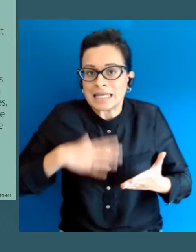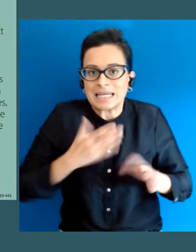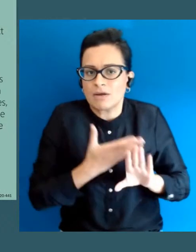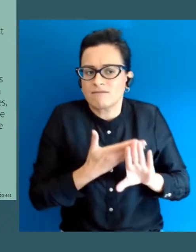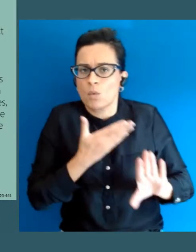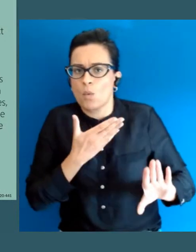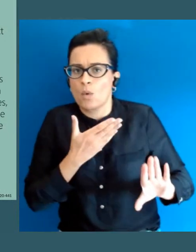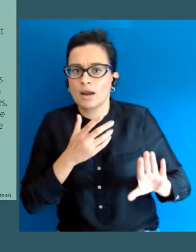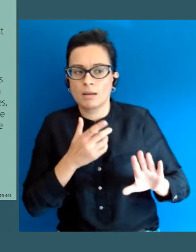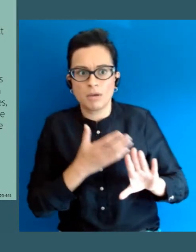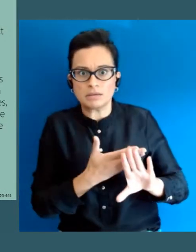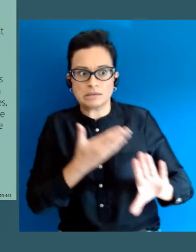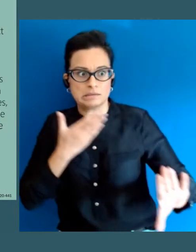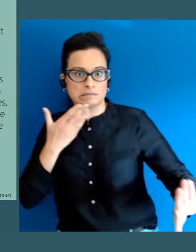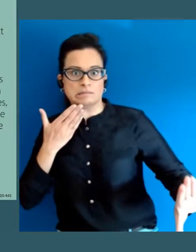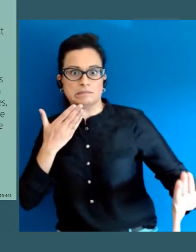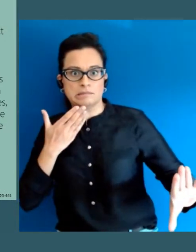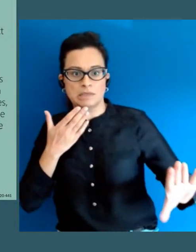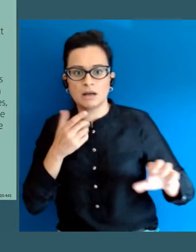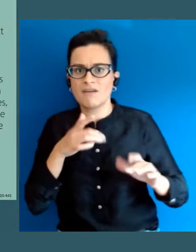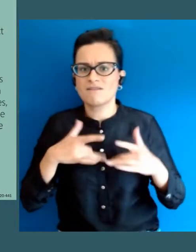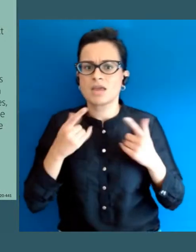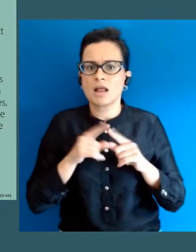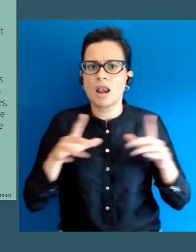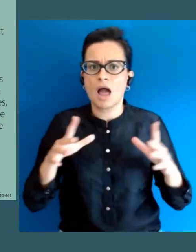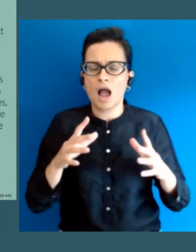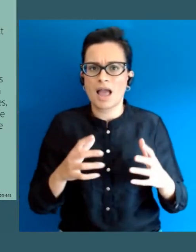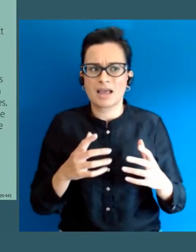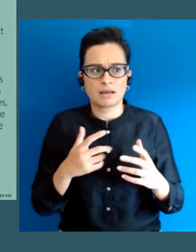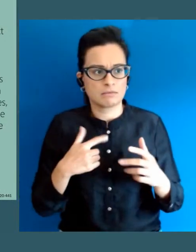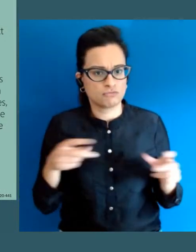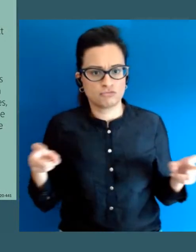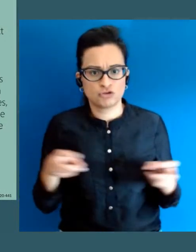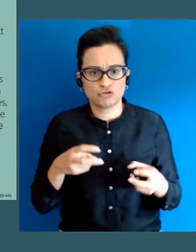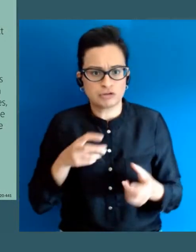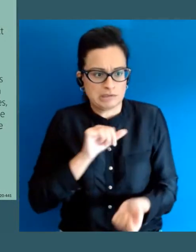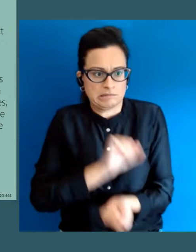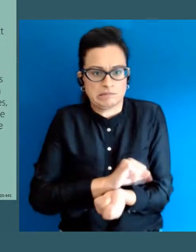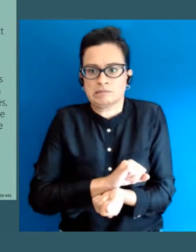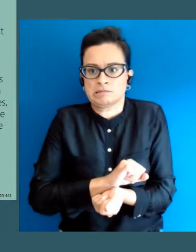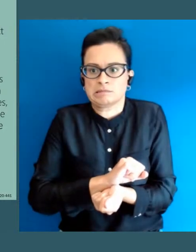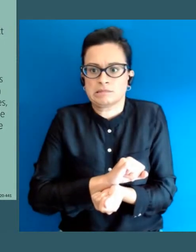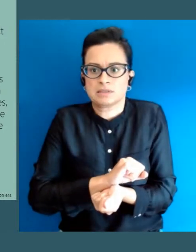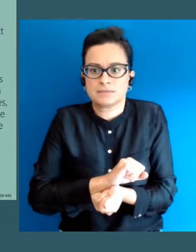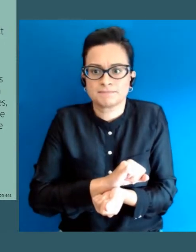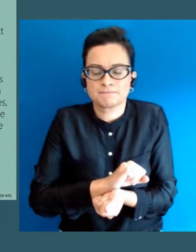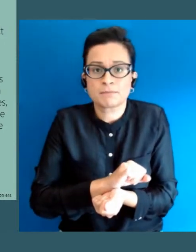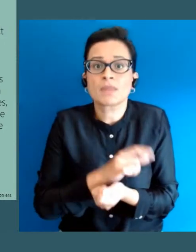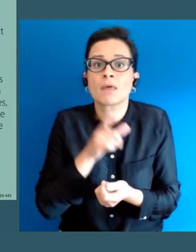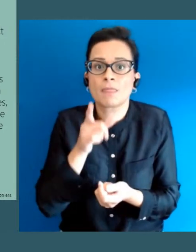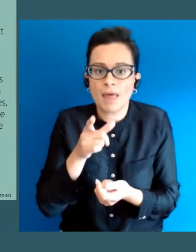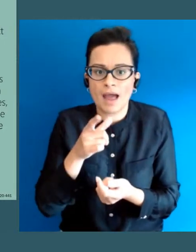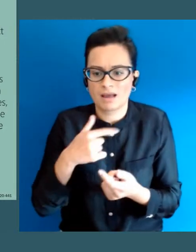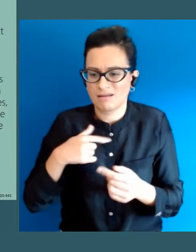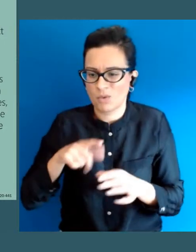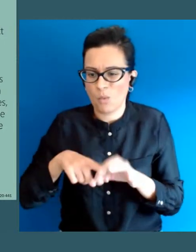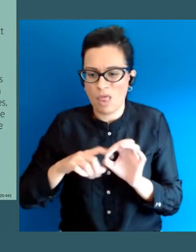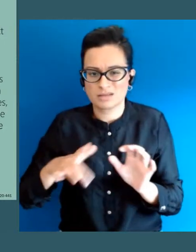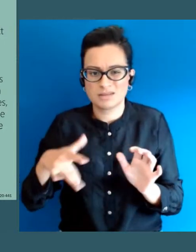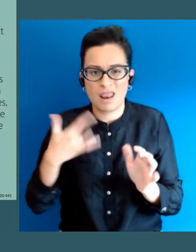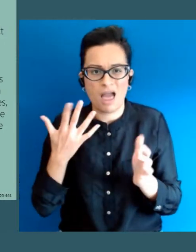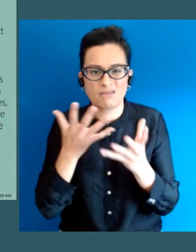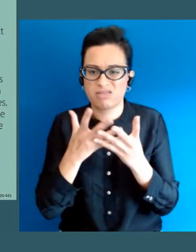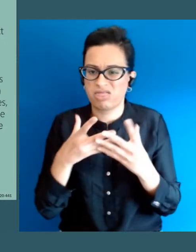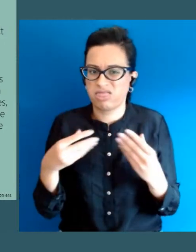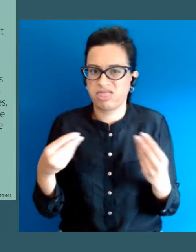some avoidance feels overly restrictive, and again that can lead to impairments in our quality of life when we think we're